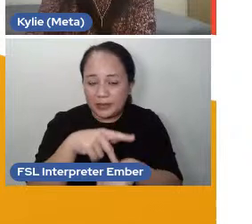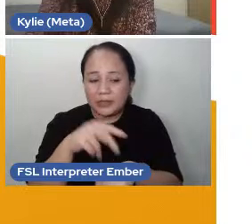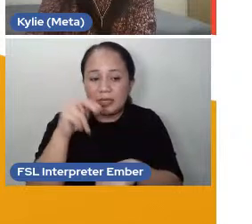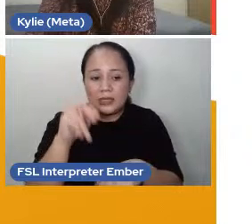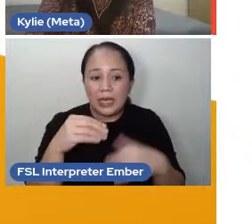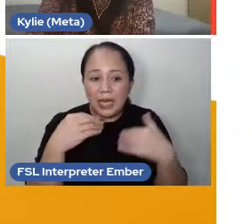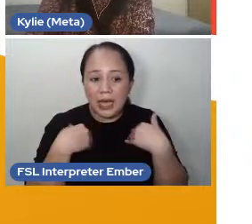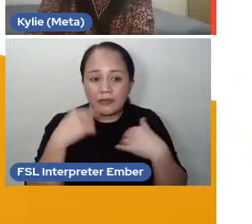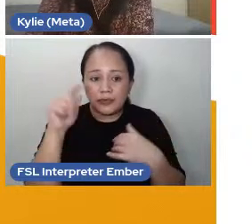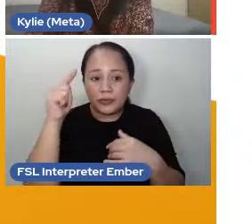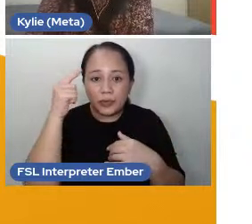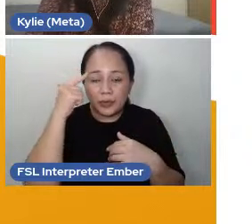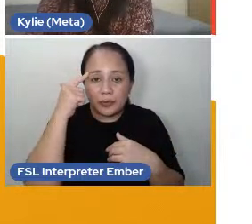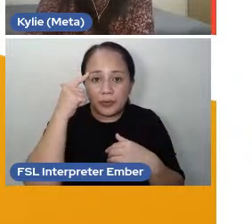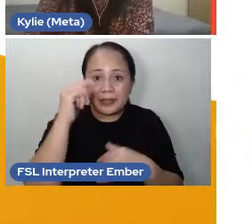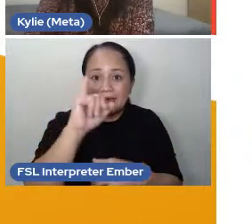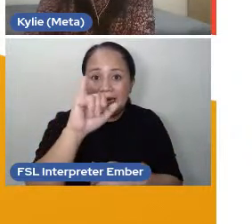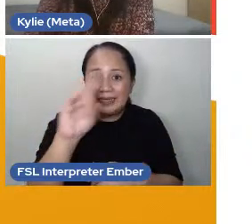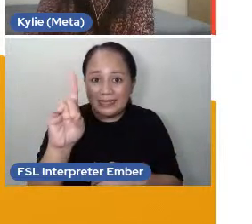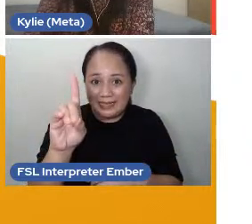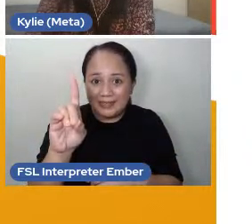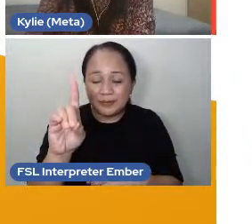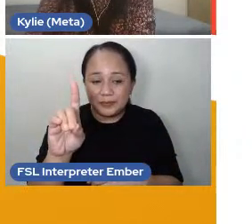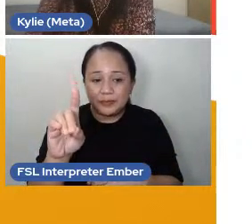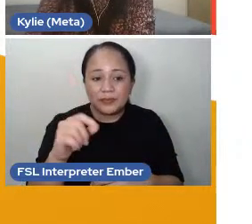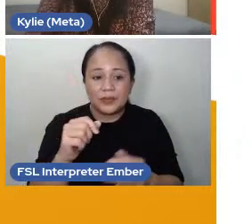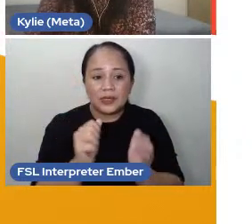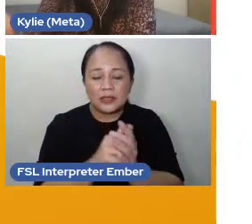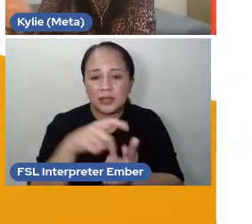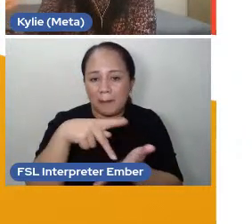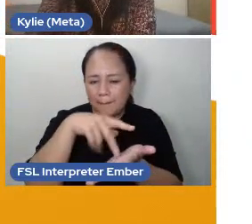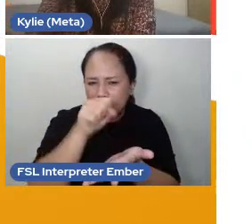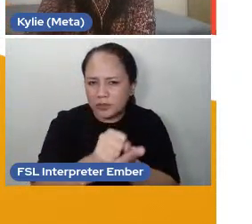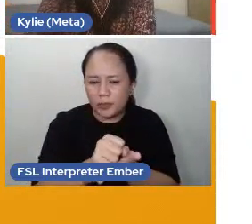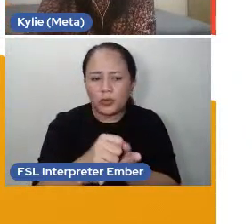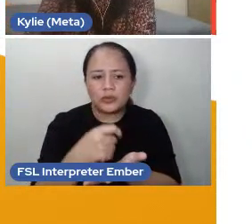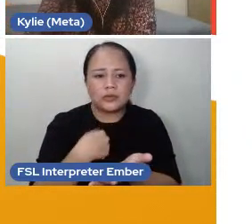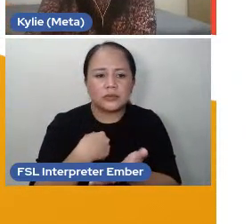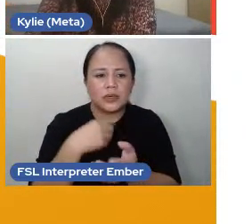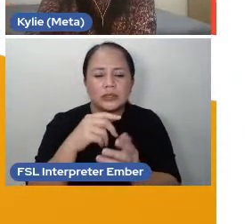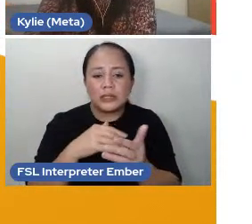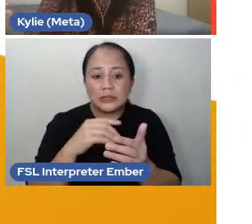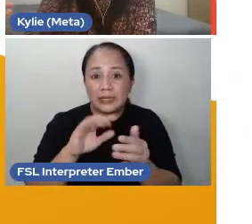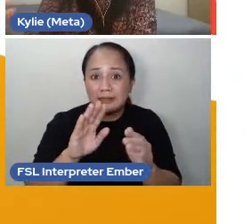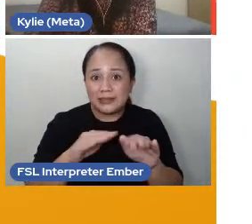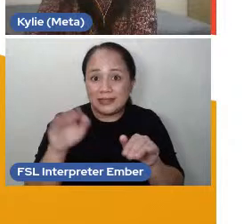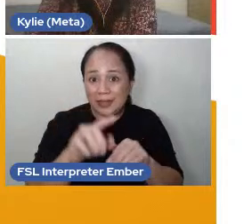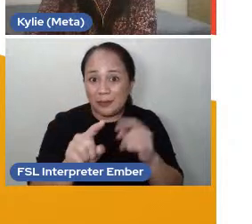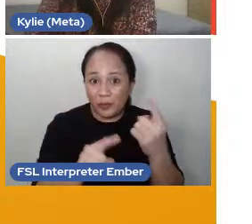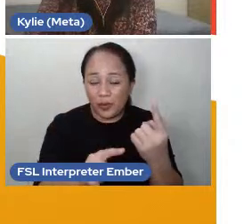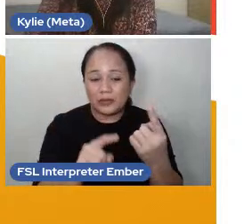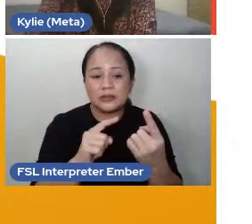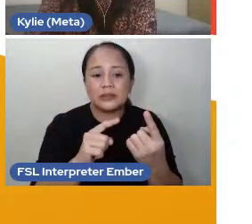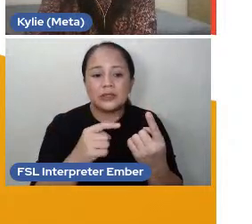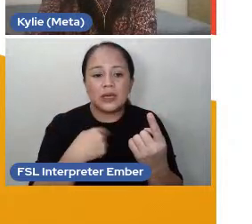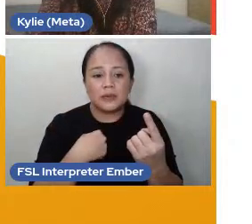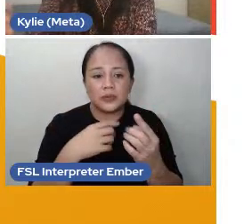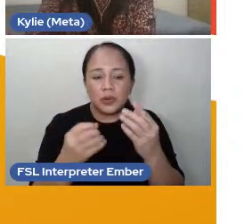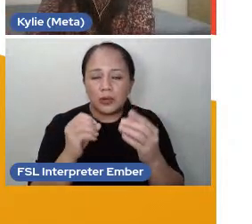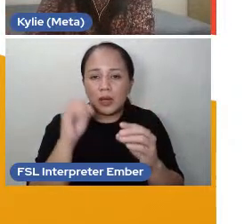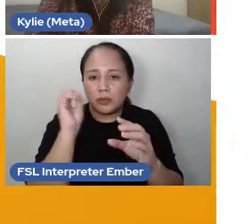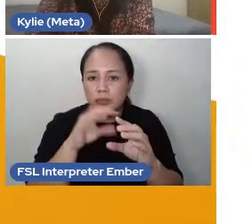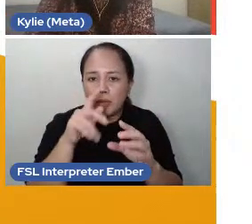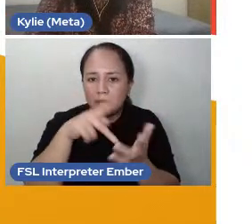government issued identity card, such as your passport. So when you go through step 1, you're essentially uploading your passport, and